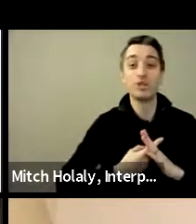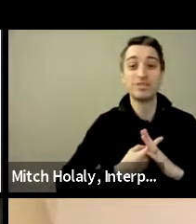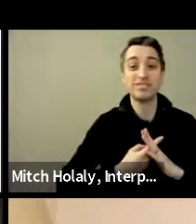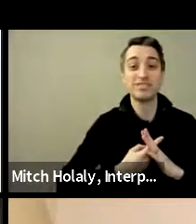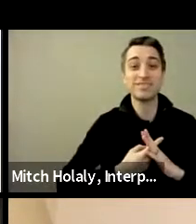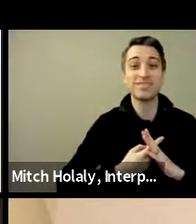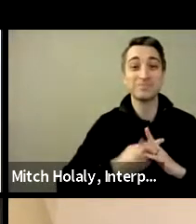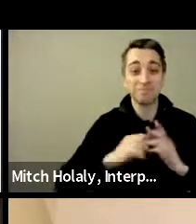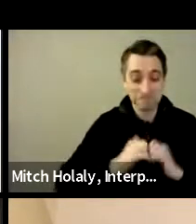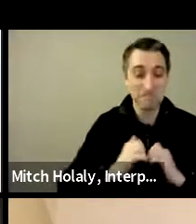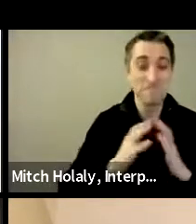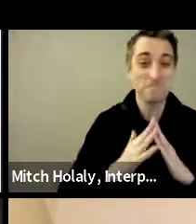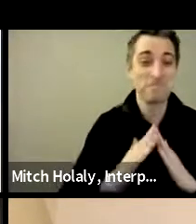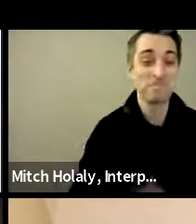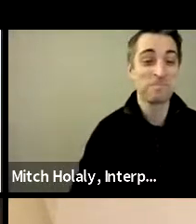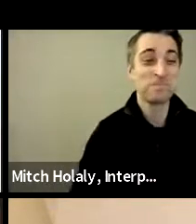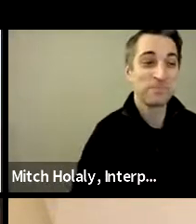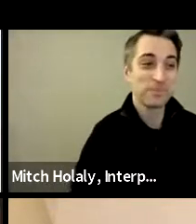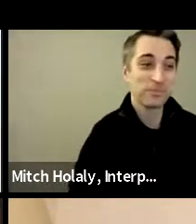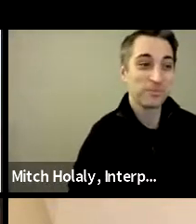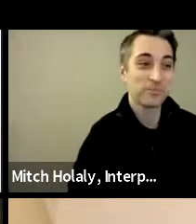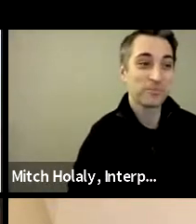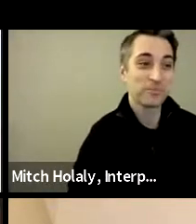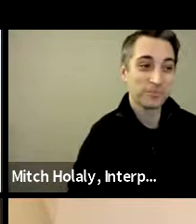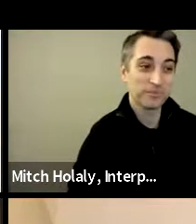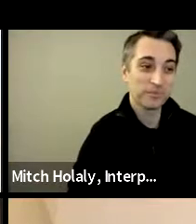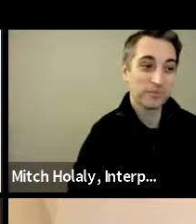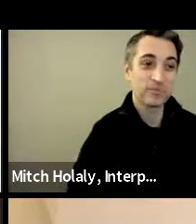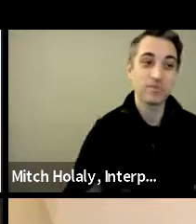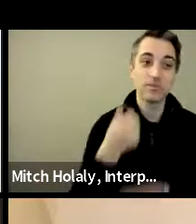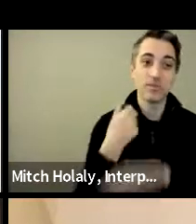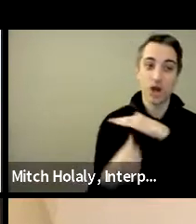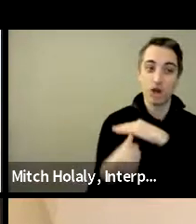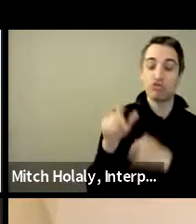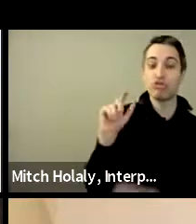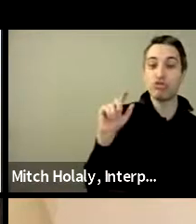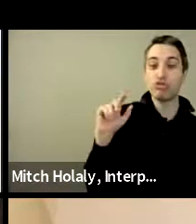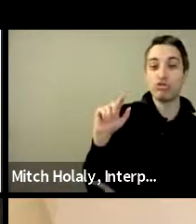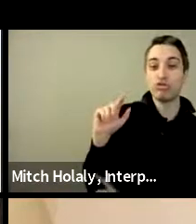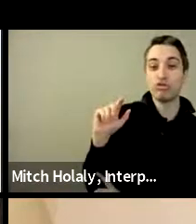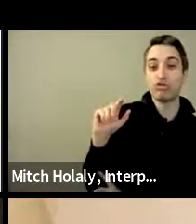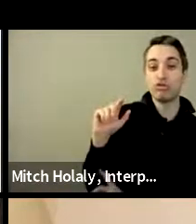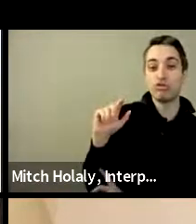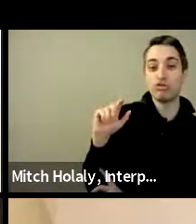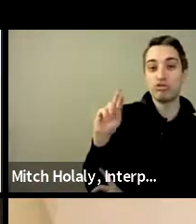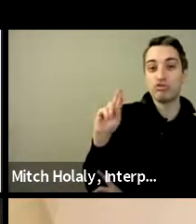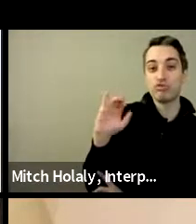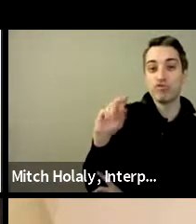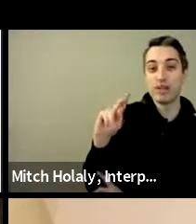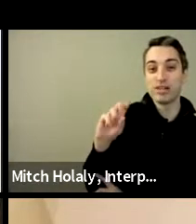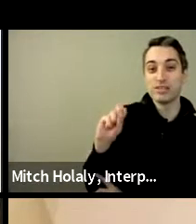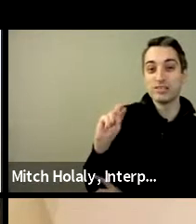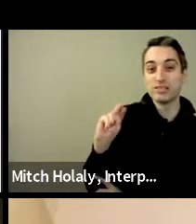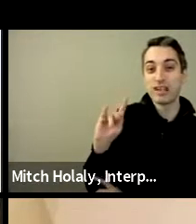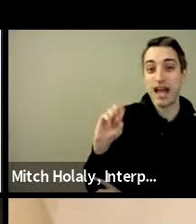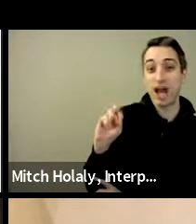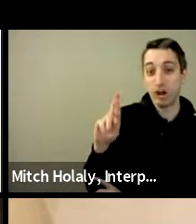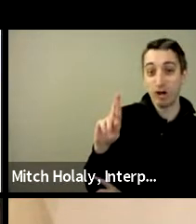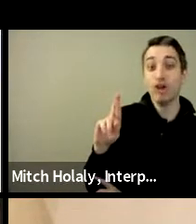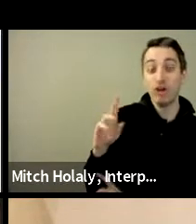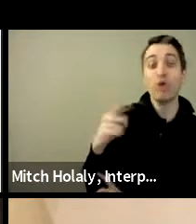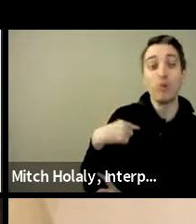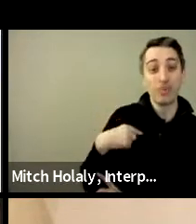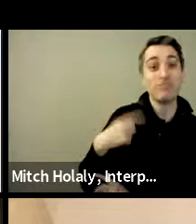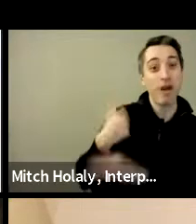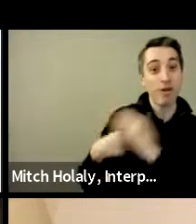when we first came to existence under Governor Rick Snyder, we were at MDCR, and then we moved to Lara, and now